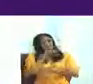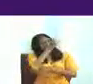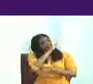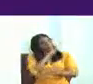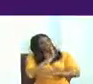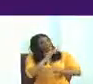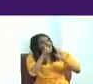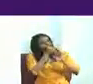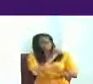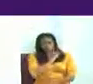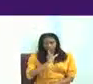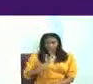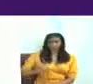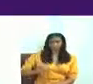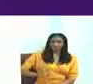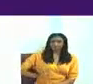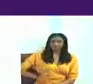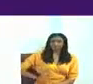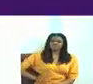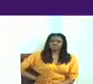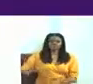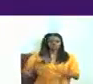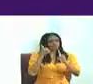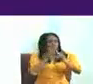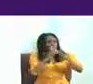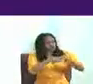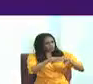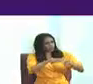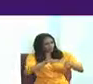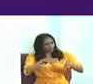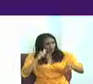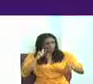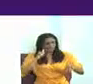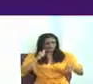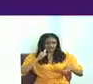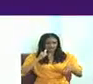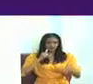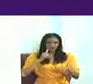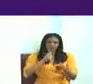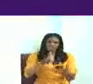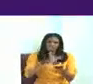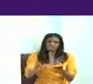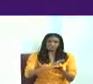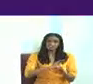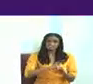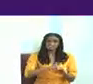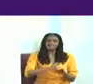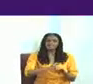Thank you.